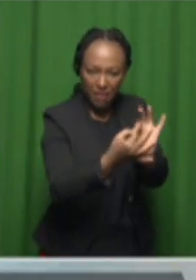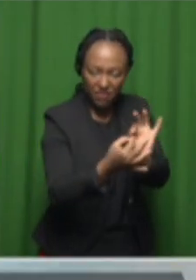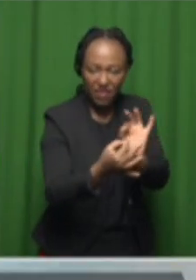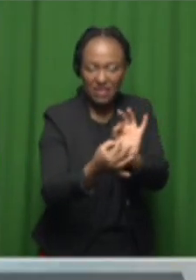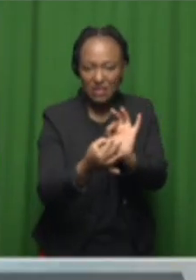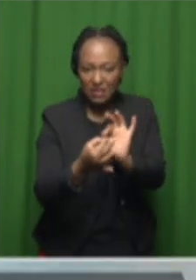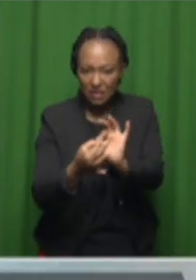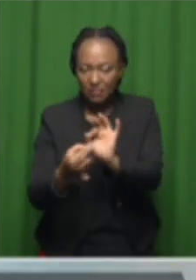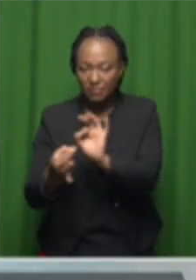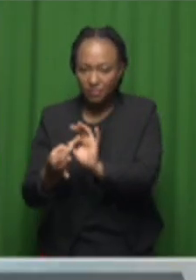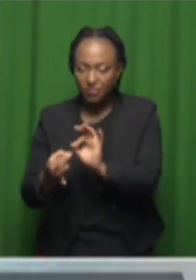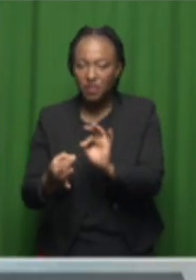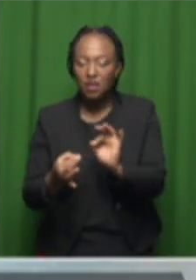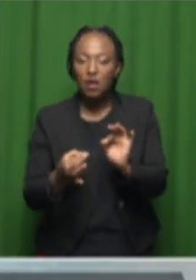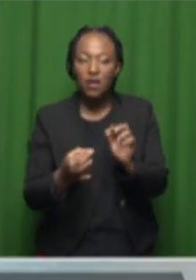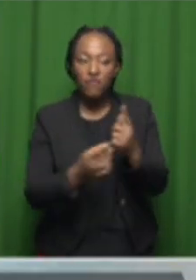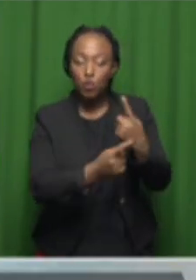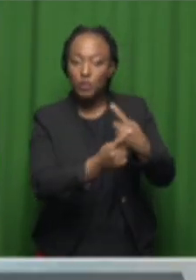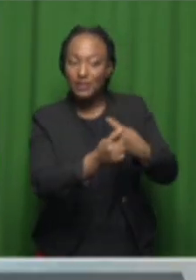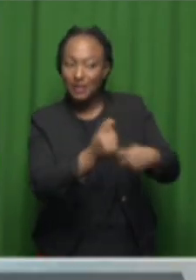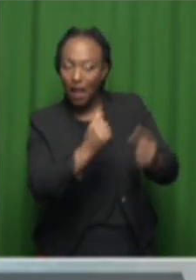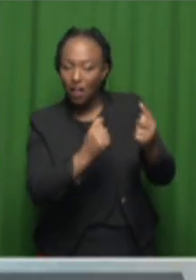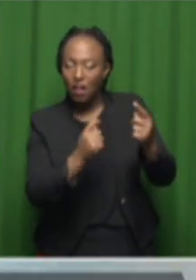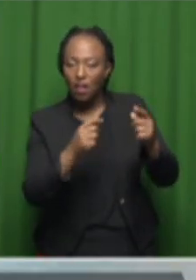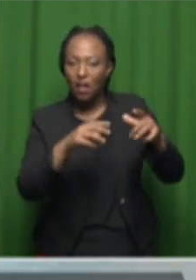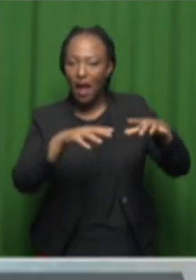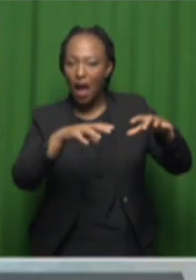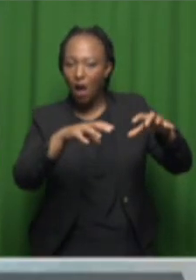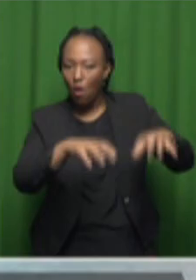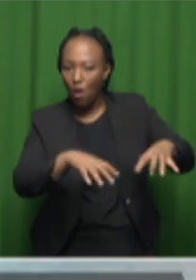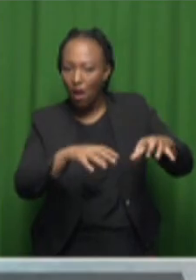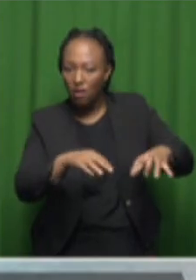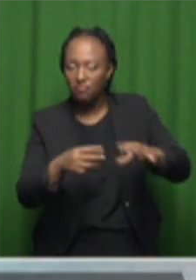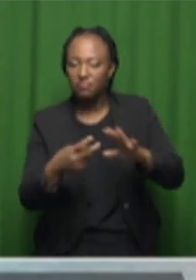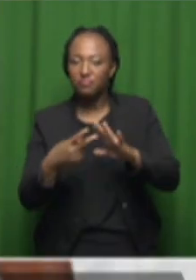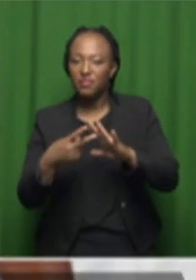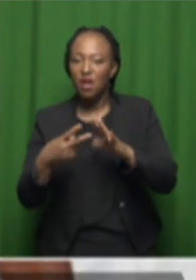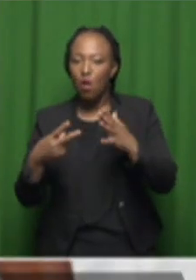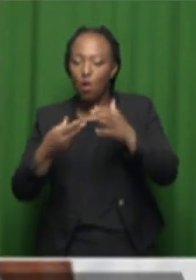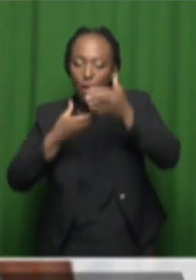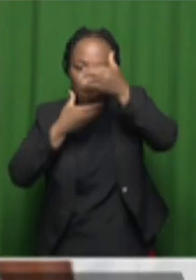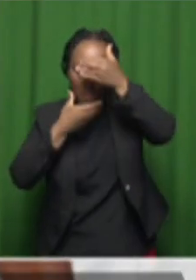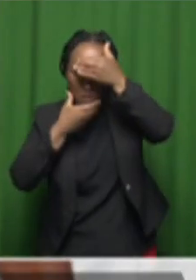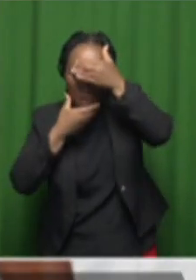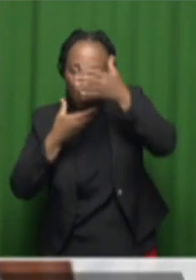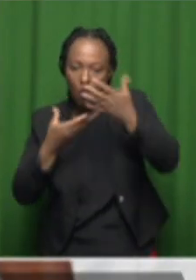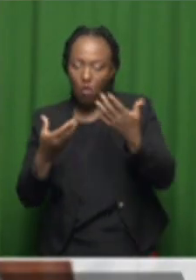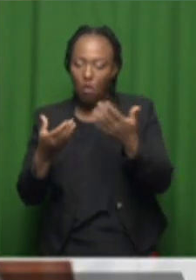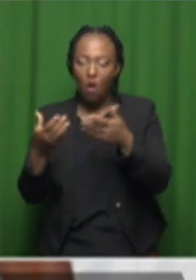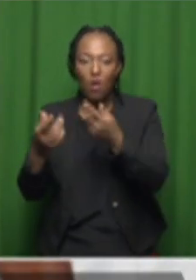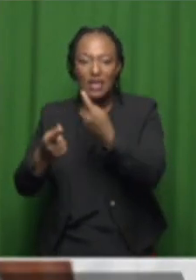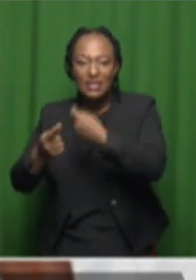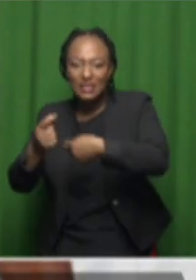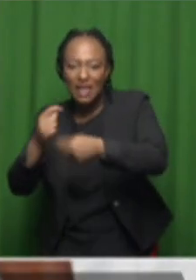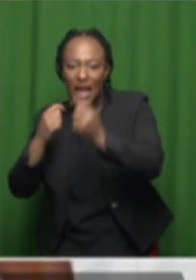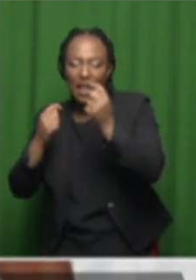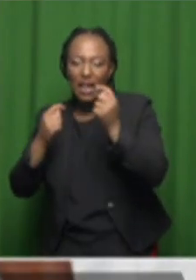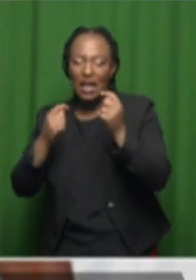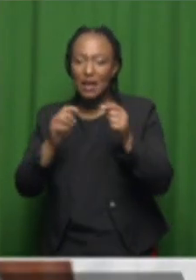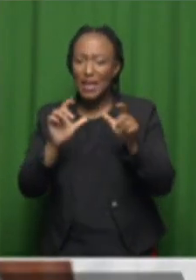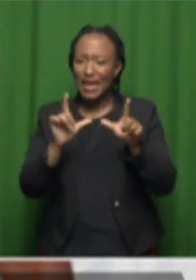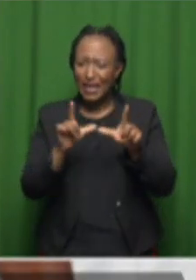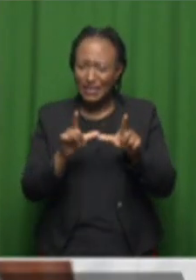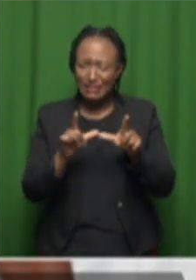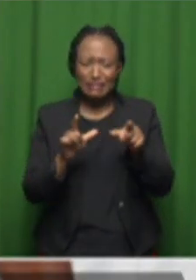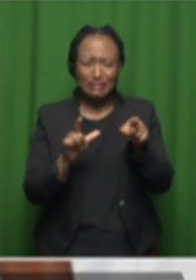ship to Angola, they need a specific Angolan license. To ship to Morocco, they need... These things aren't possible for a tiny little business to take part in. And